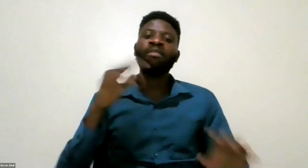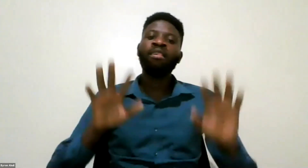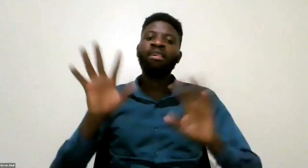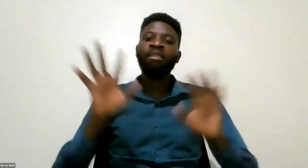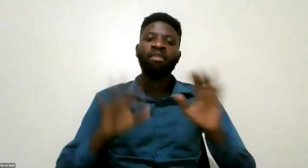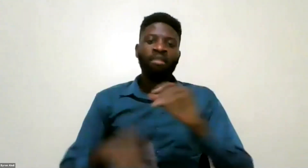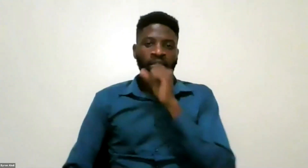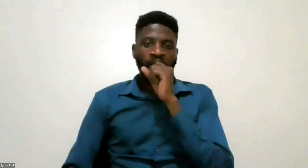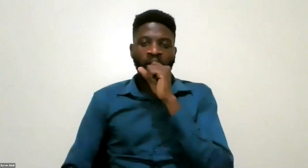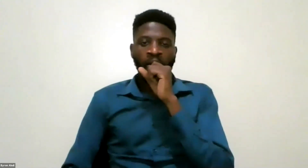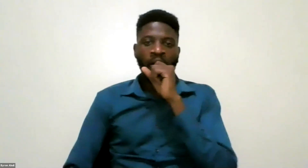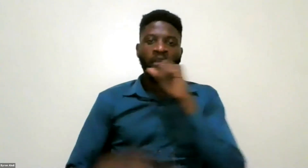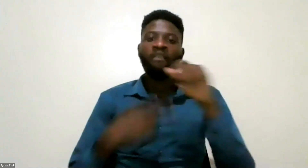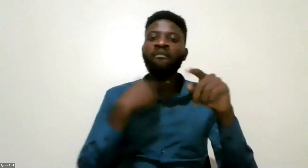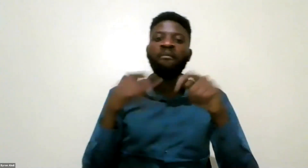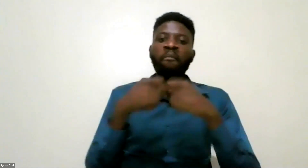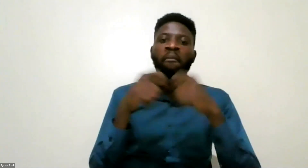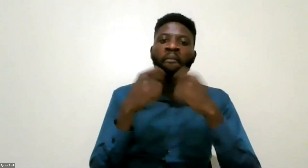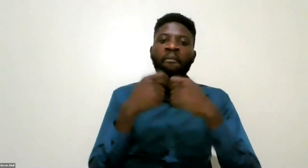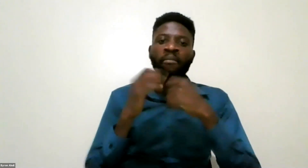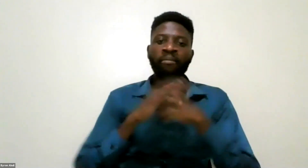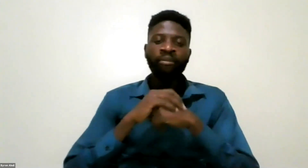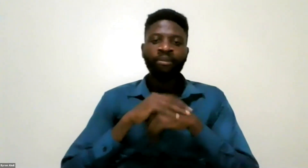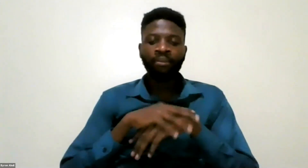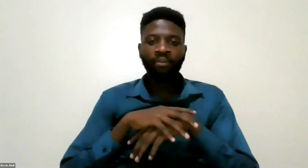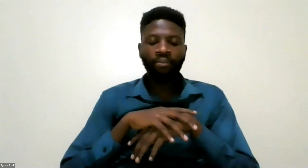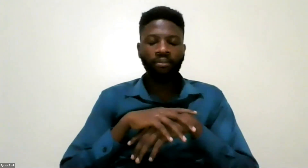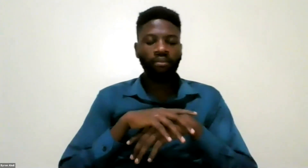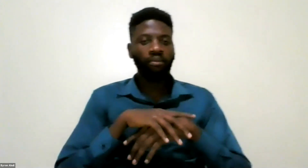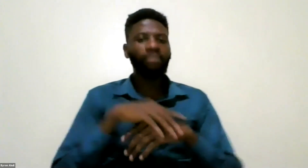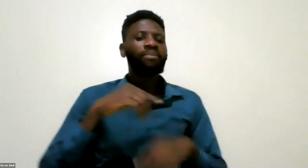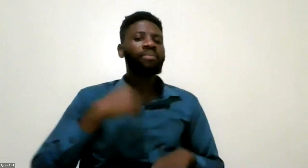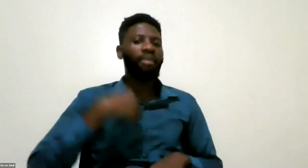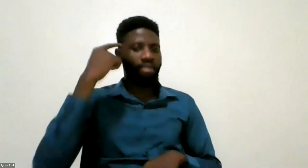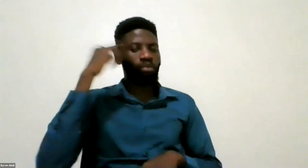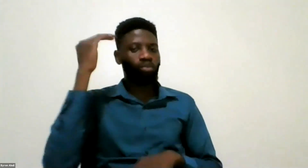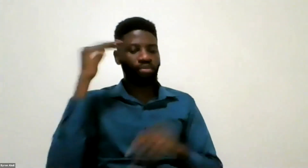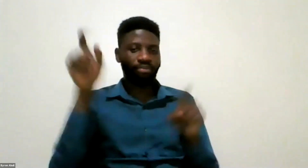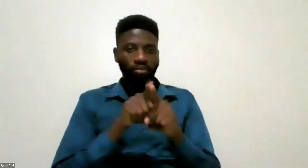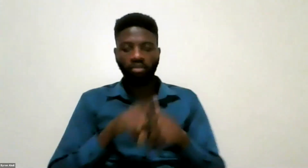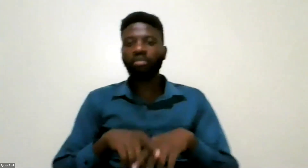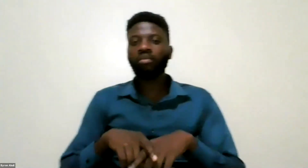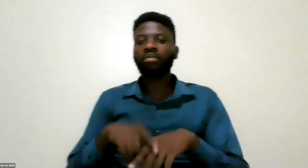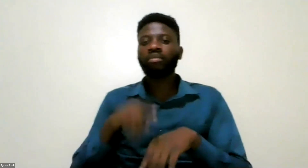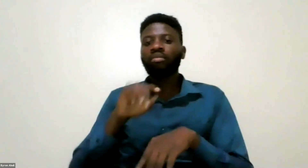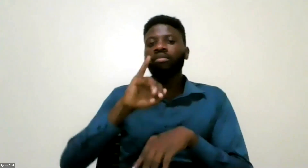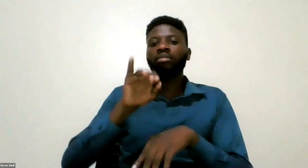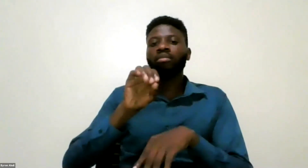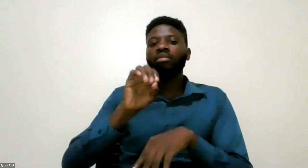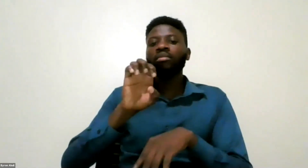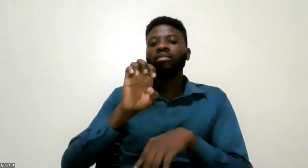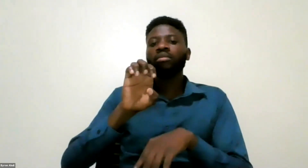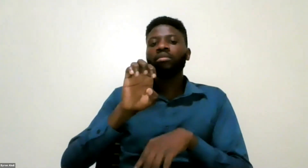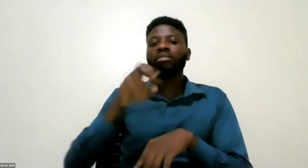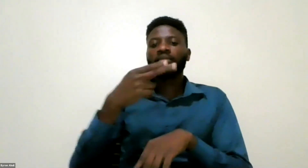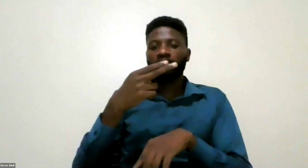an. You break him. I think I also know him. You know him. Just tell us the. You've interacted